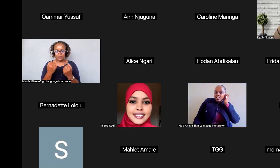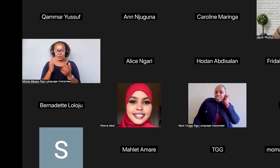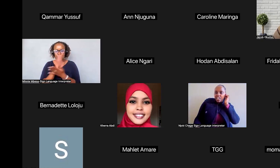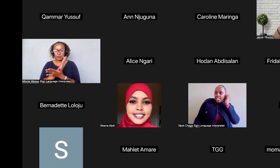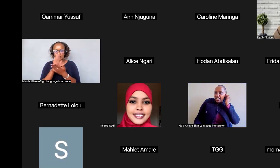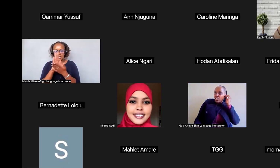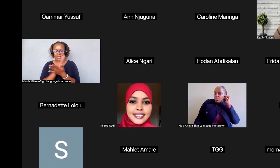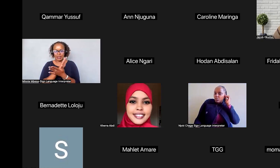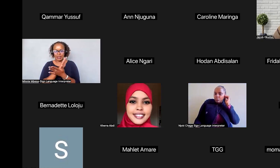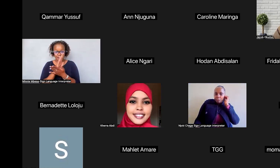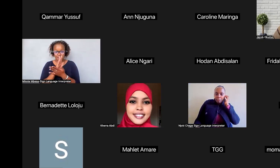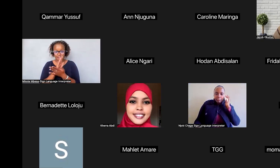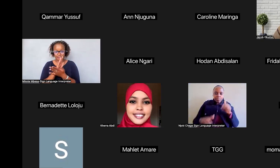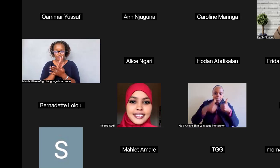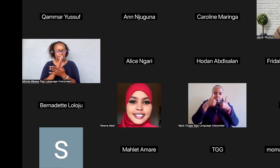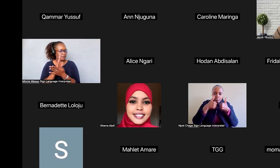sharing.